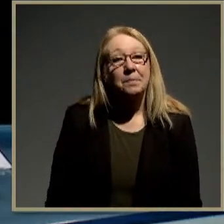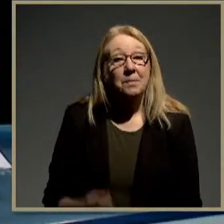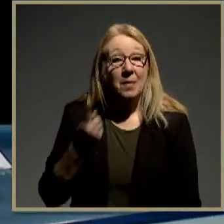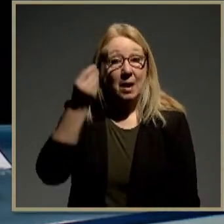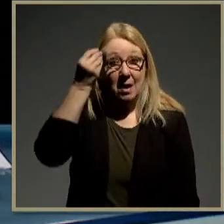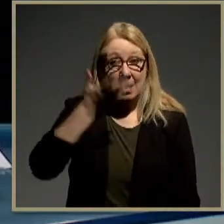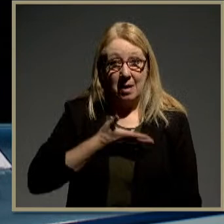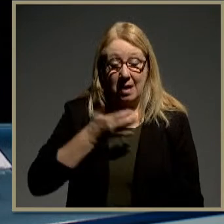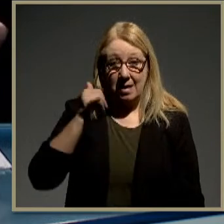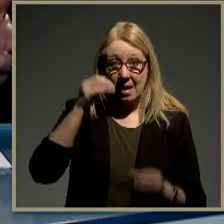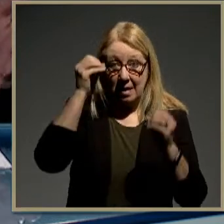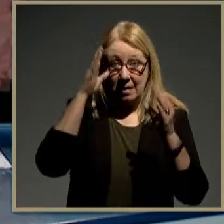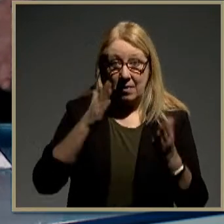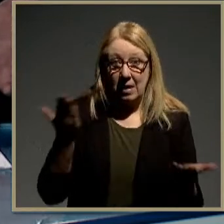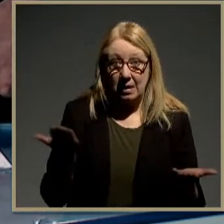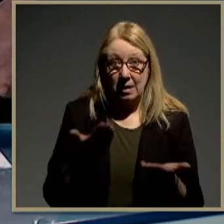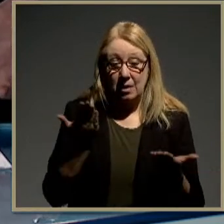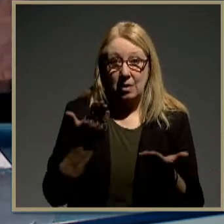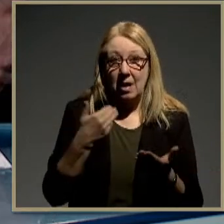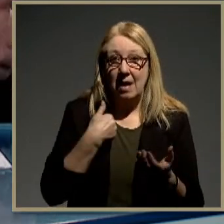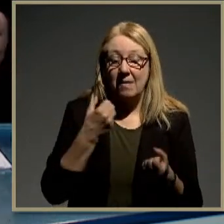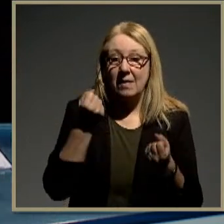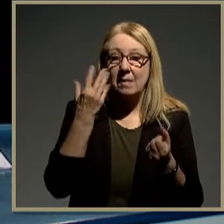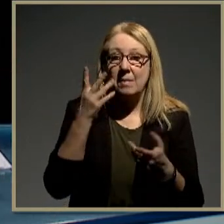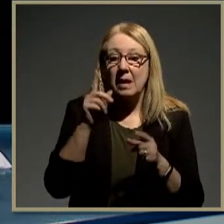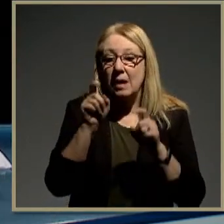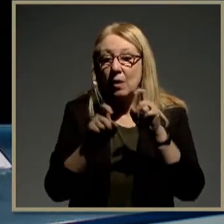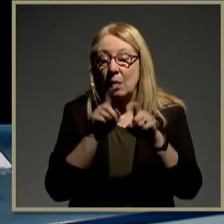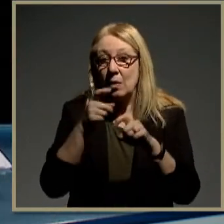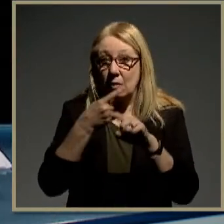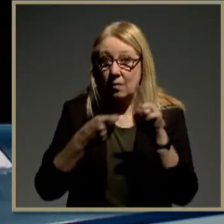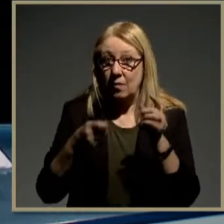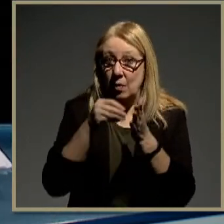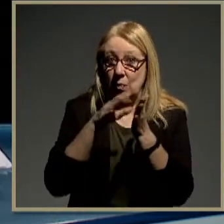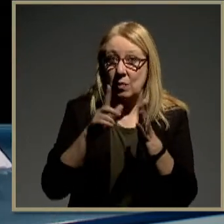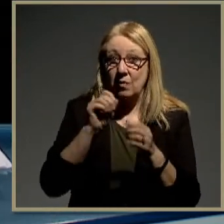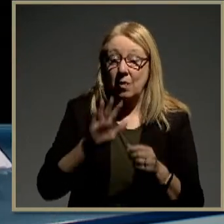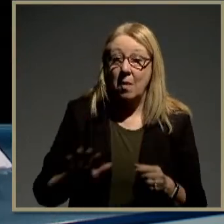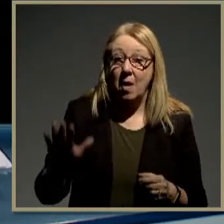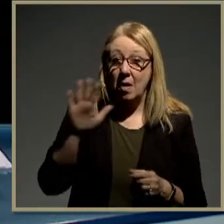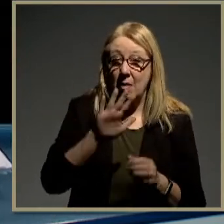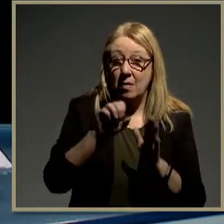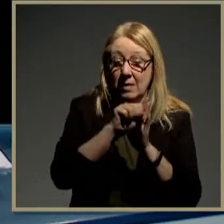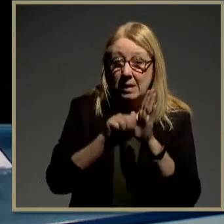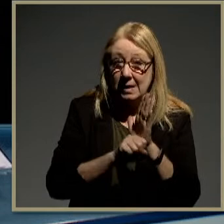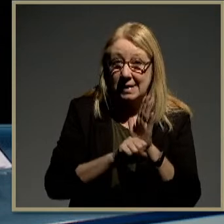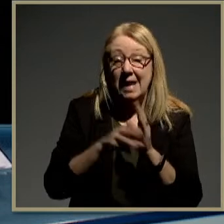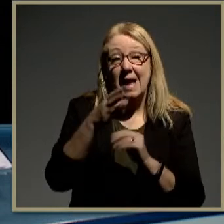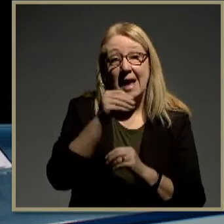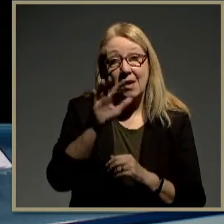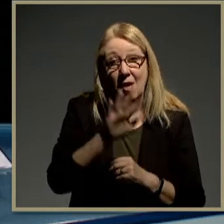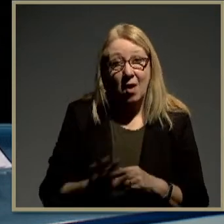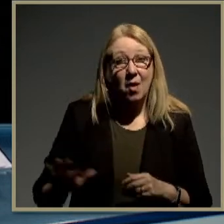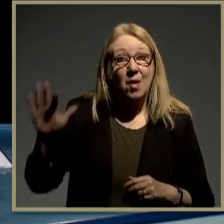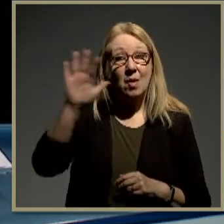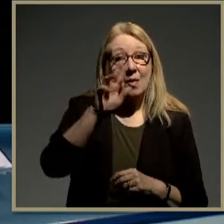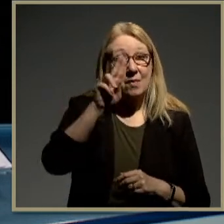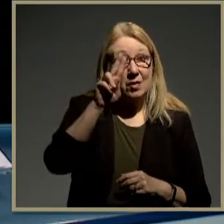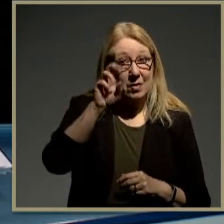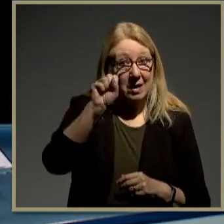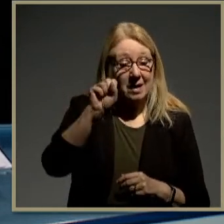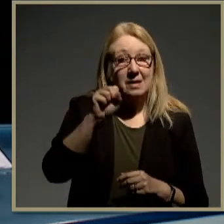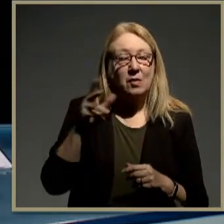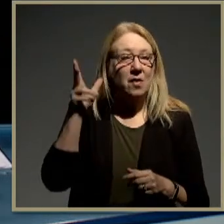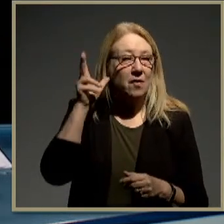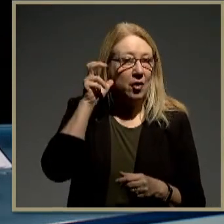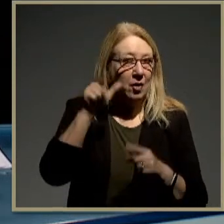that the faculty have been getting inquiries from prospective students from around the state and around the nation who have already